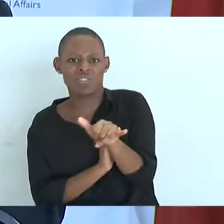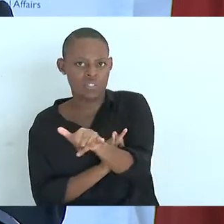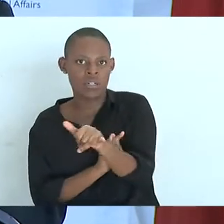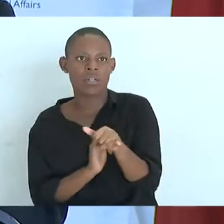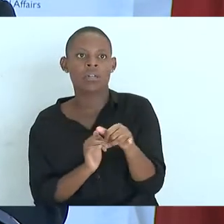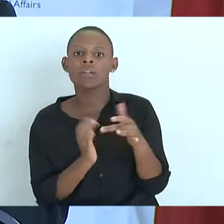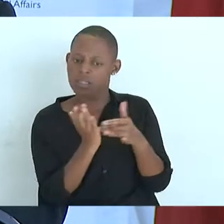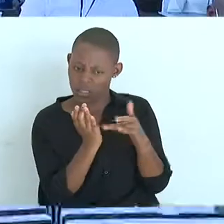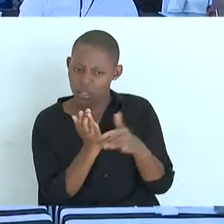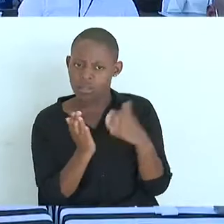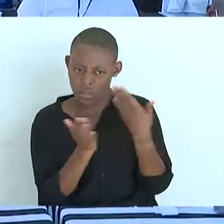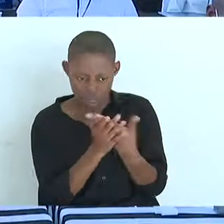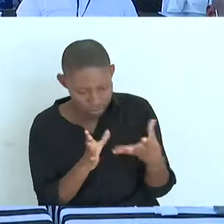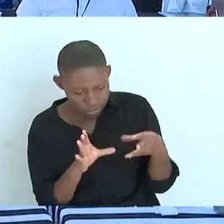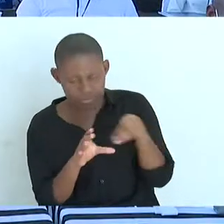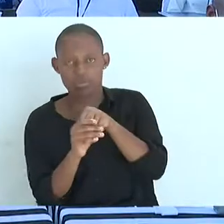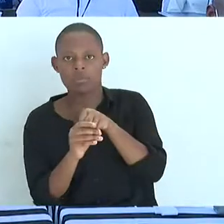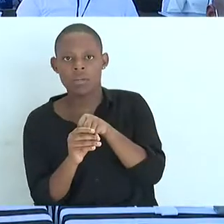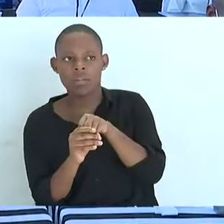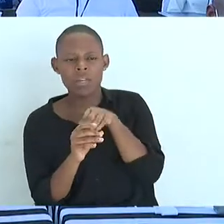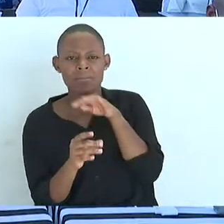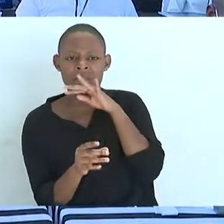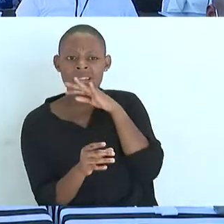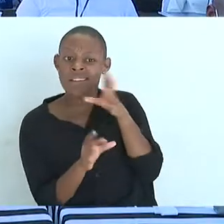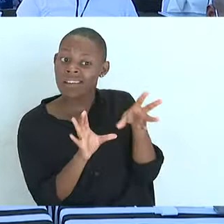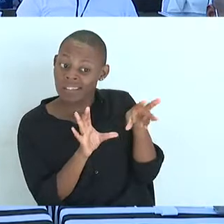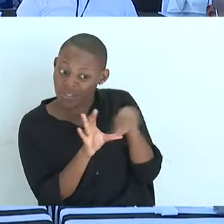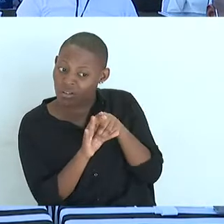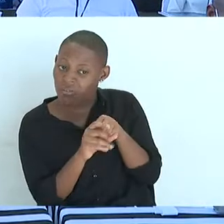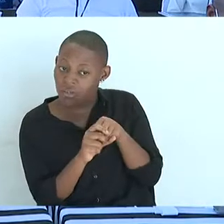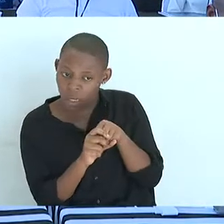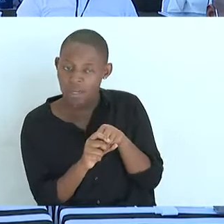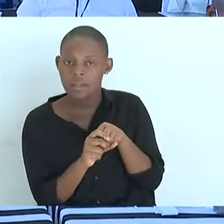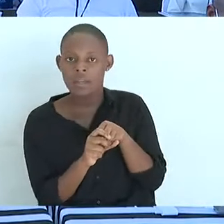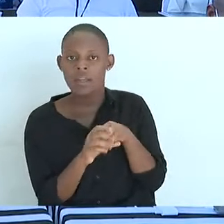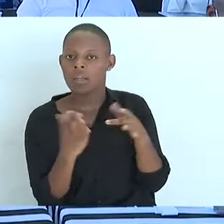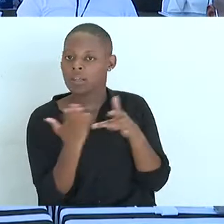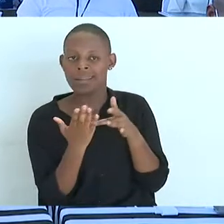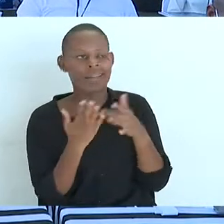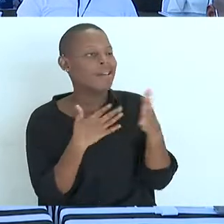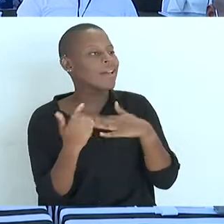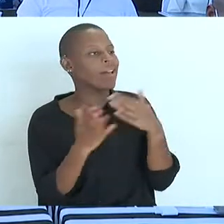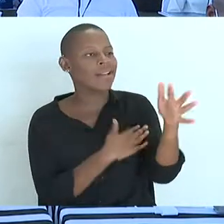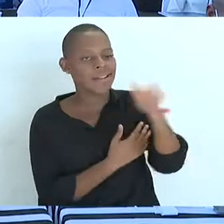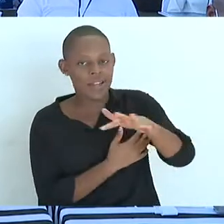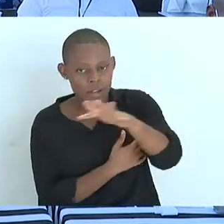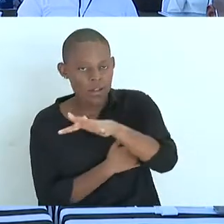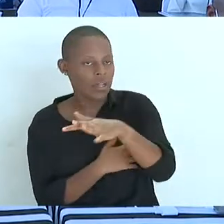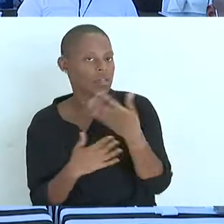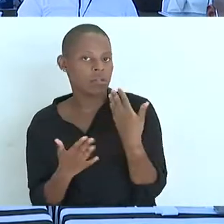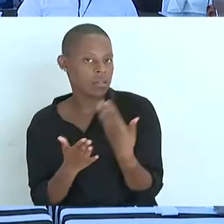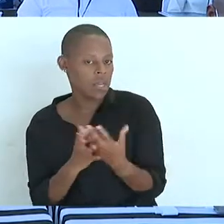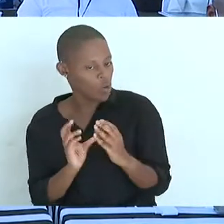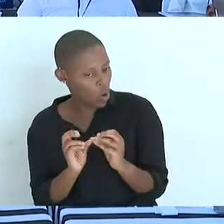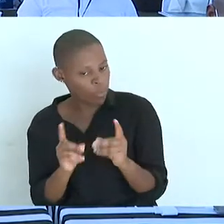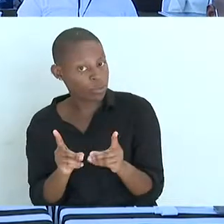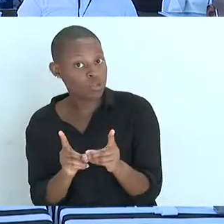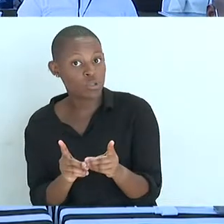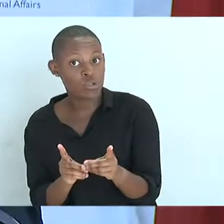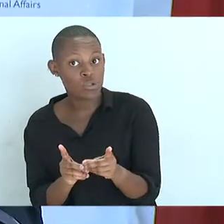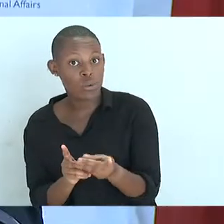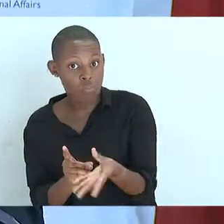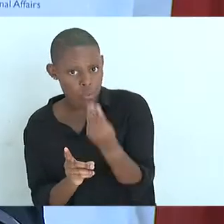technology. That's the whole point of technology. Wherever you are, you can still participate in the opportunities that come out